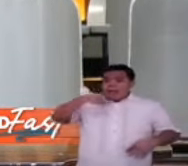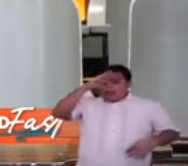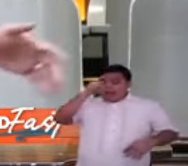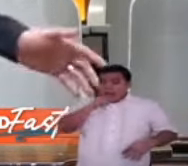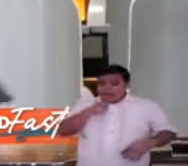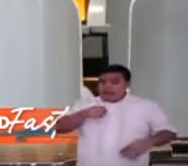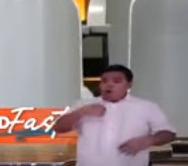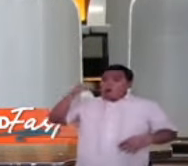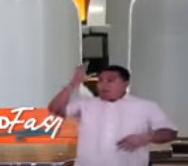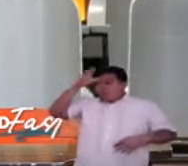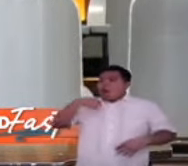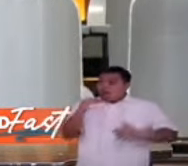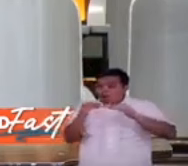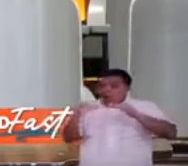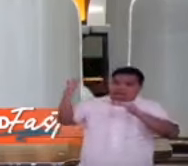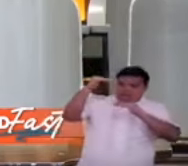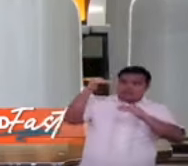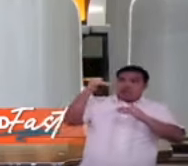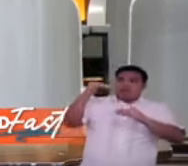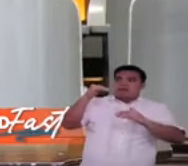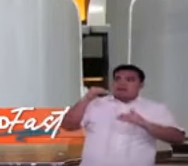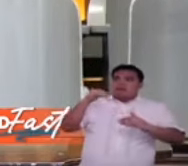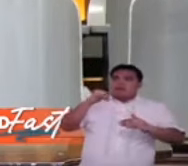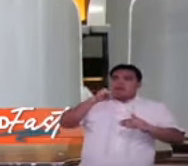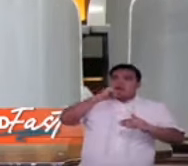When, for example, the executor of the